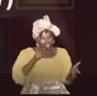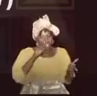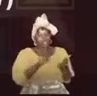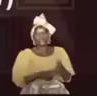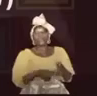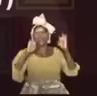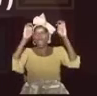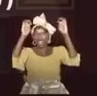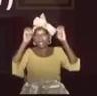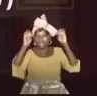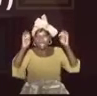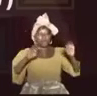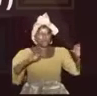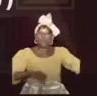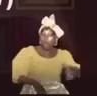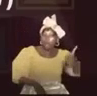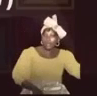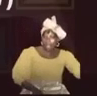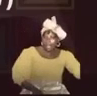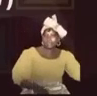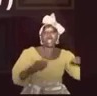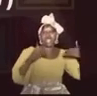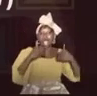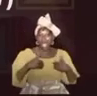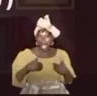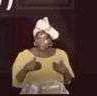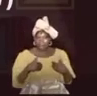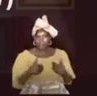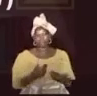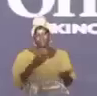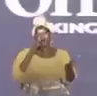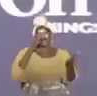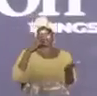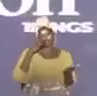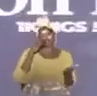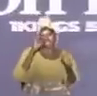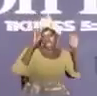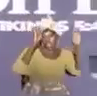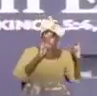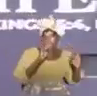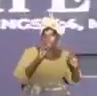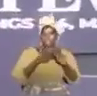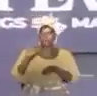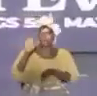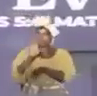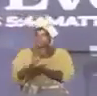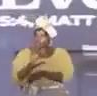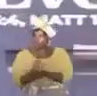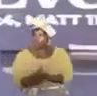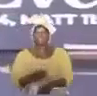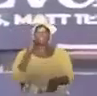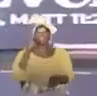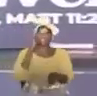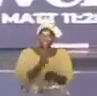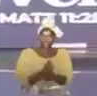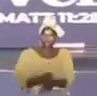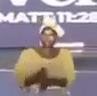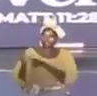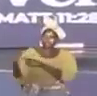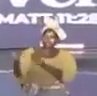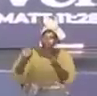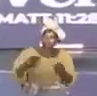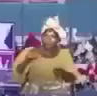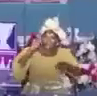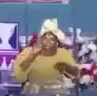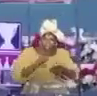All other institutions have quotas. Once the quota is full, sorry for you. But the church, all you need to do is leave your house and come and sit